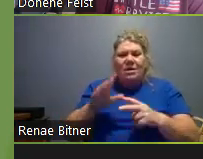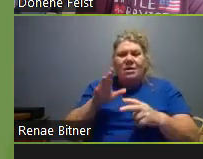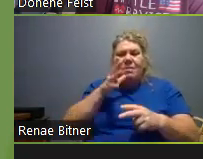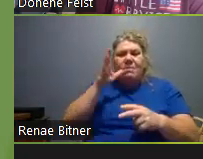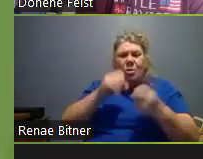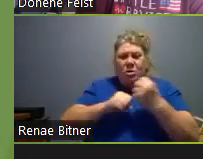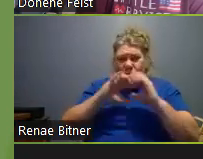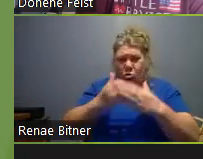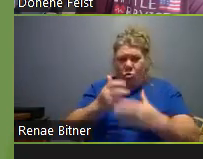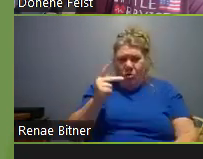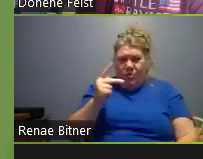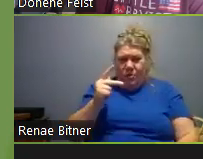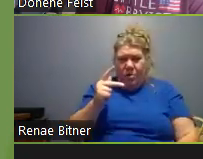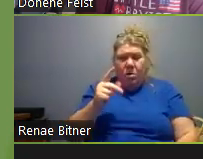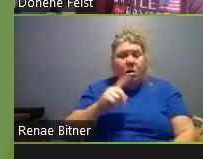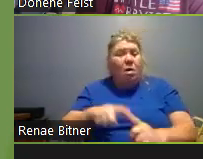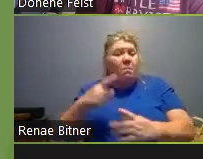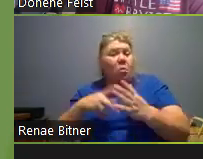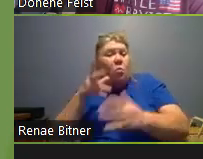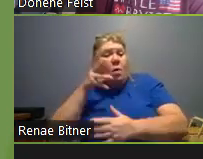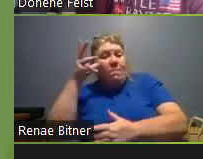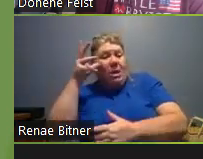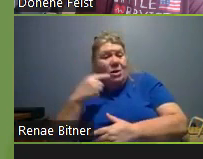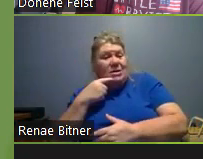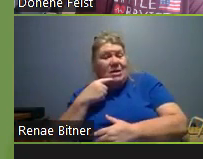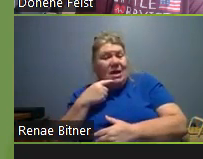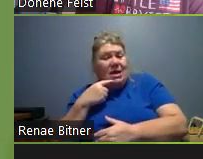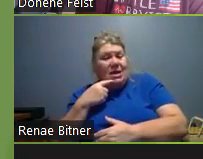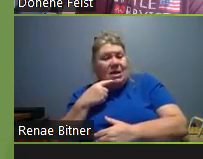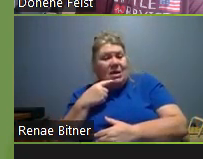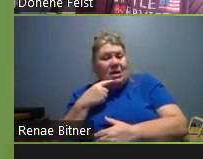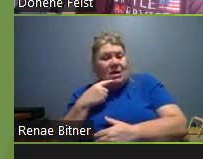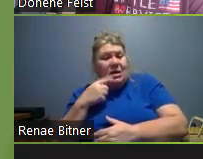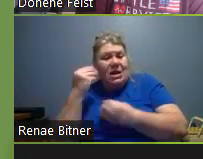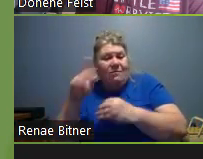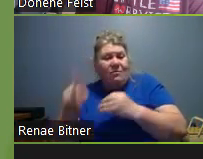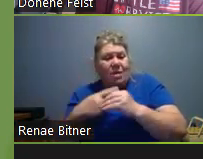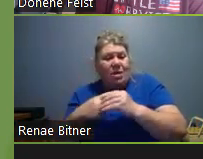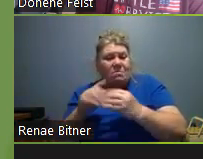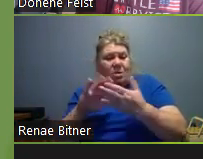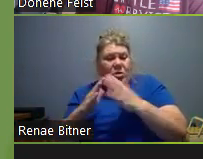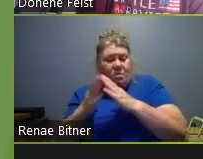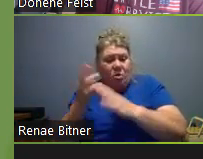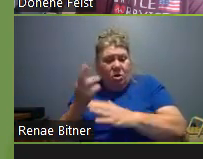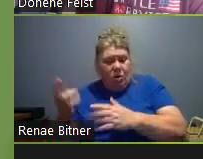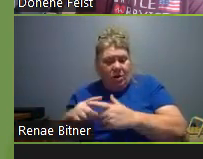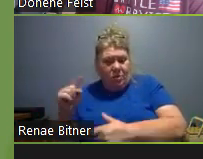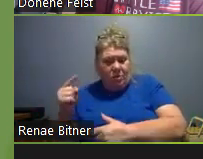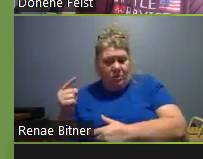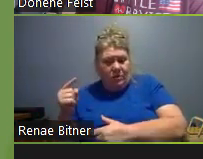third. But when you look at what parents said, information about community resources was number